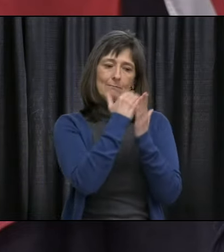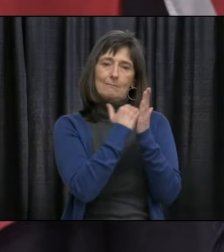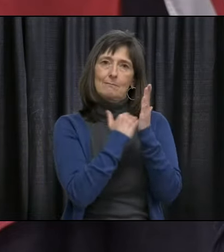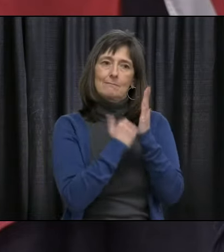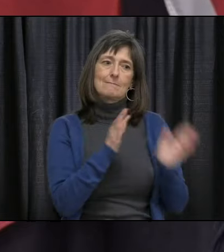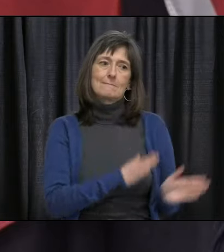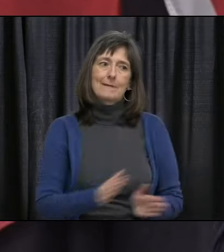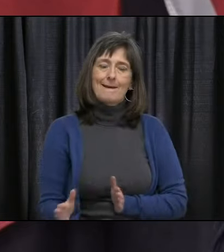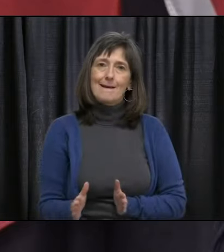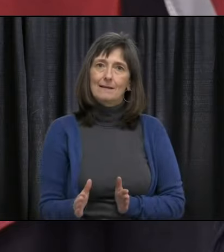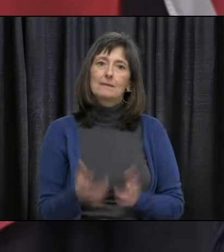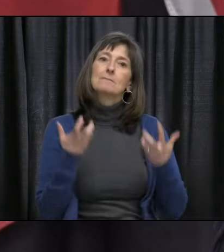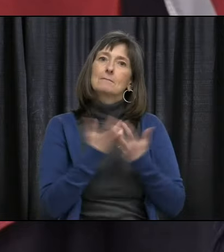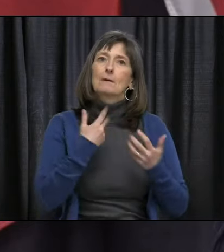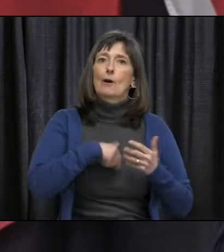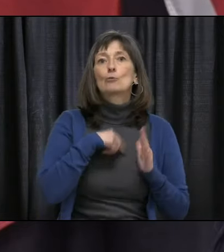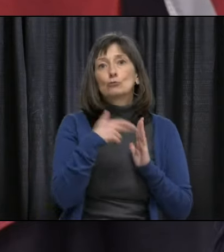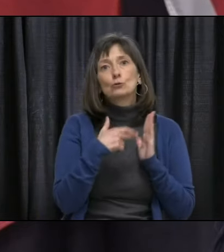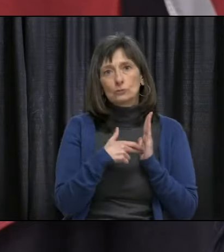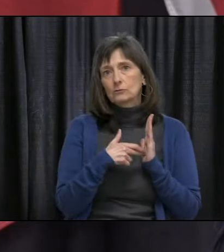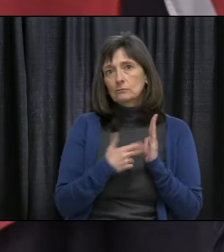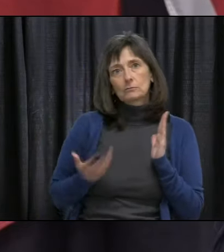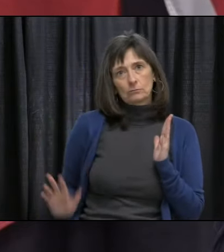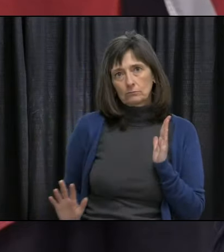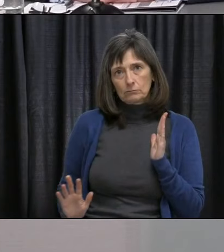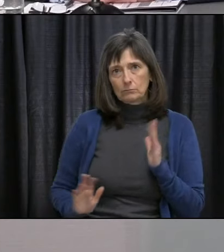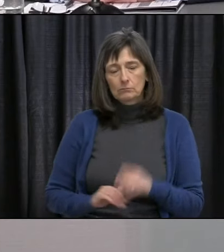been put in place by the Chief Medical Officer.